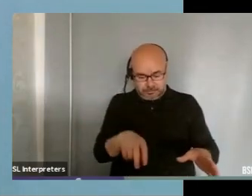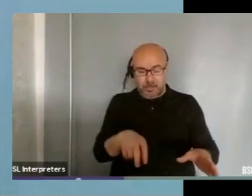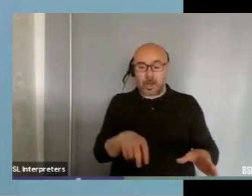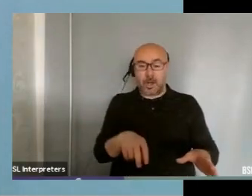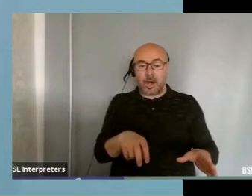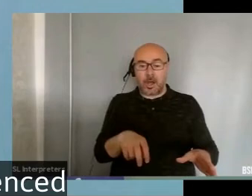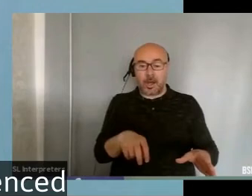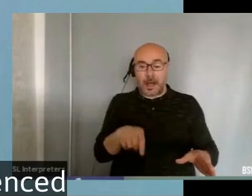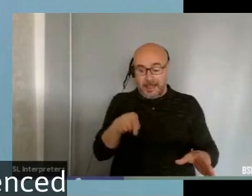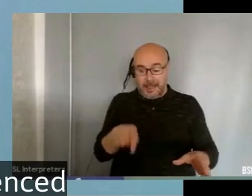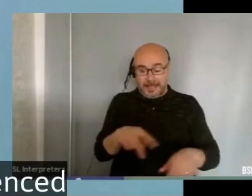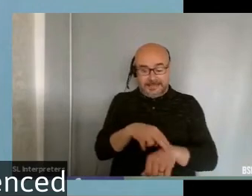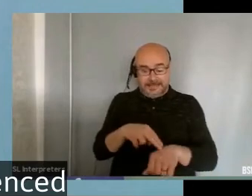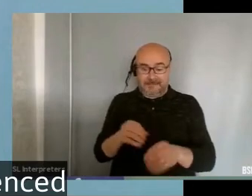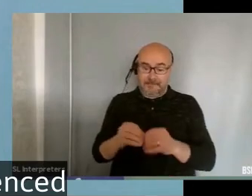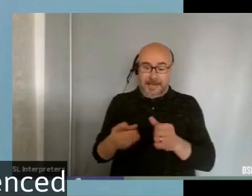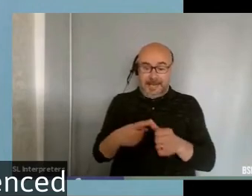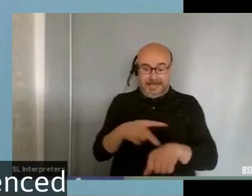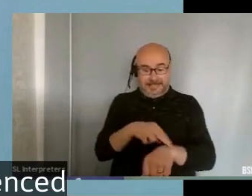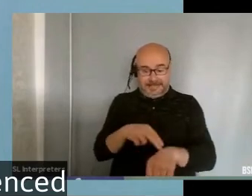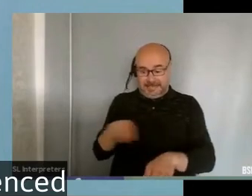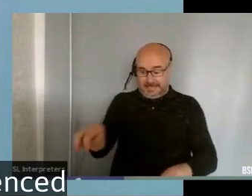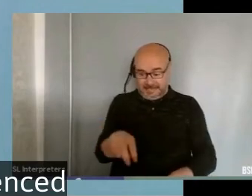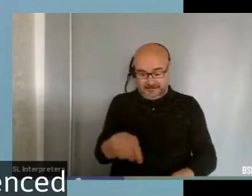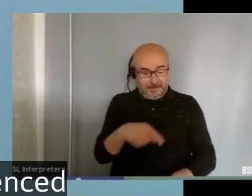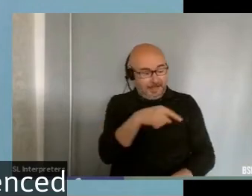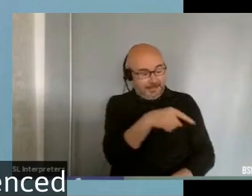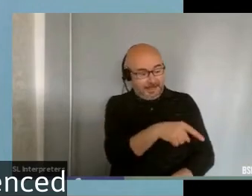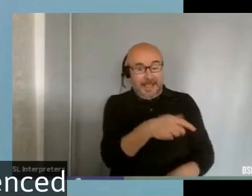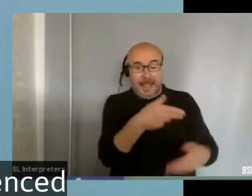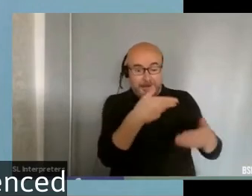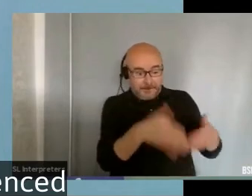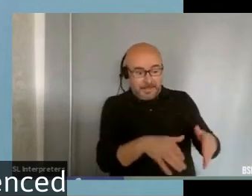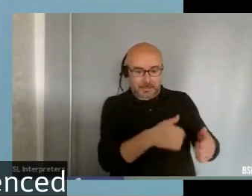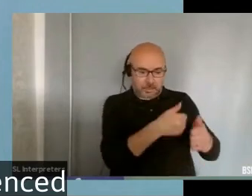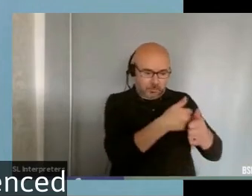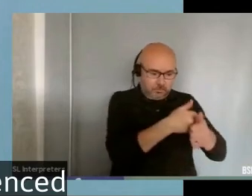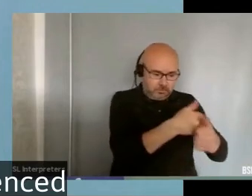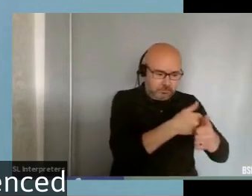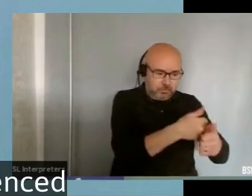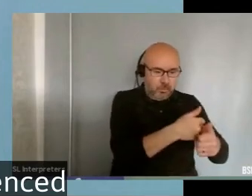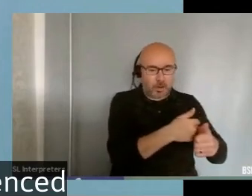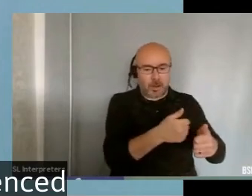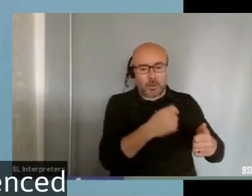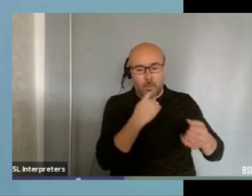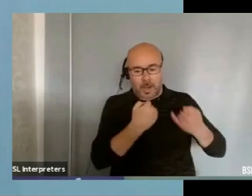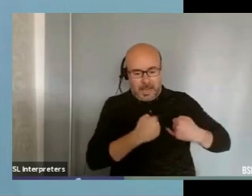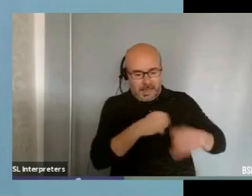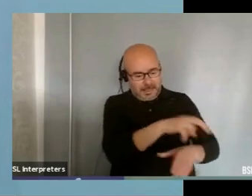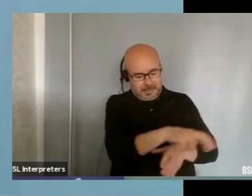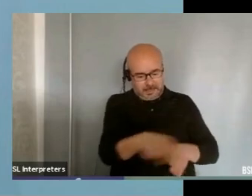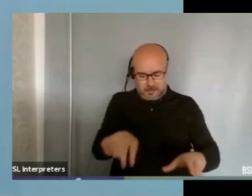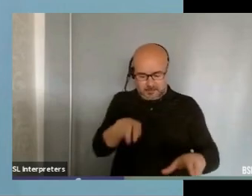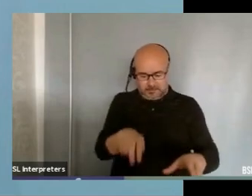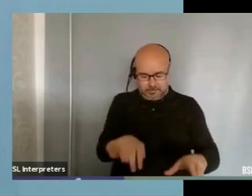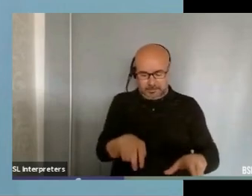have coffee. But those people who are experienced in dealing with stress will coach them and help them